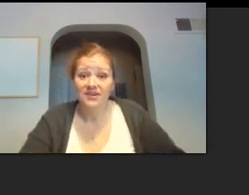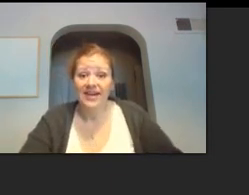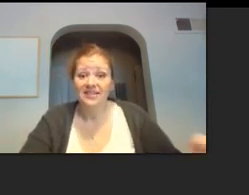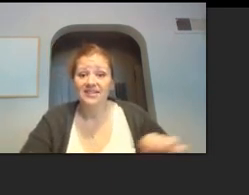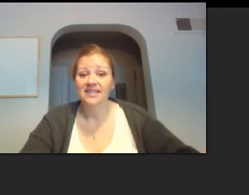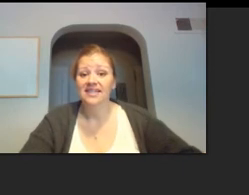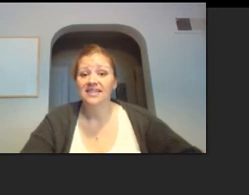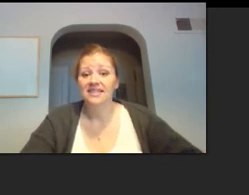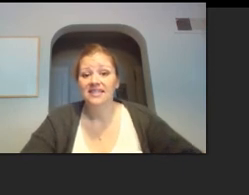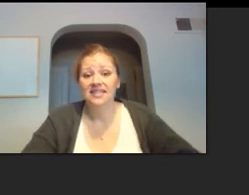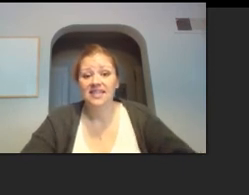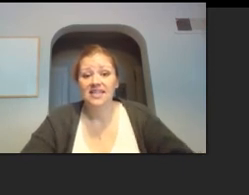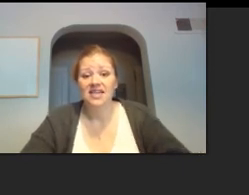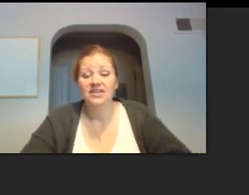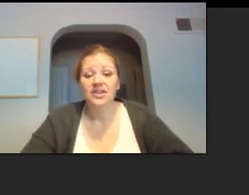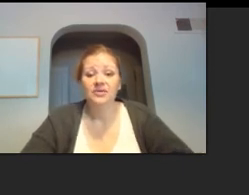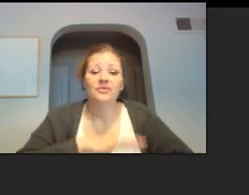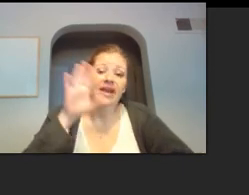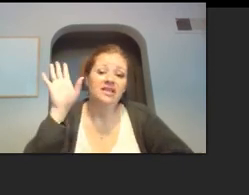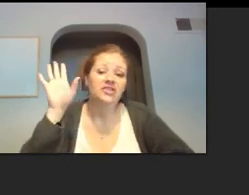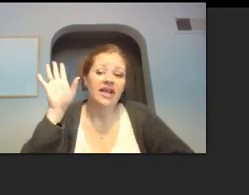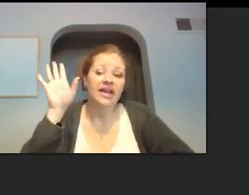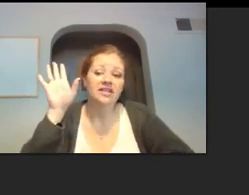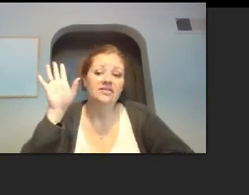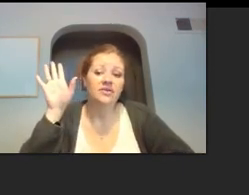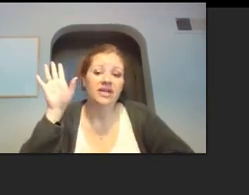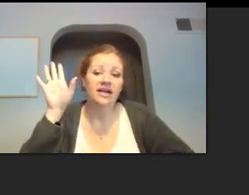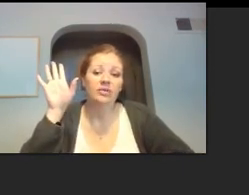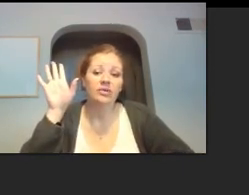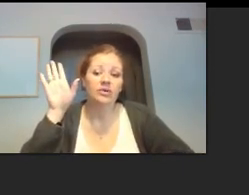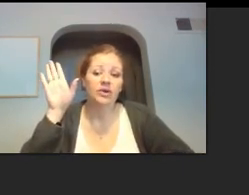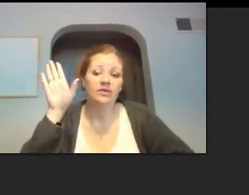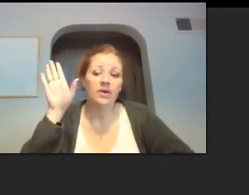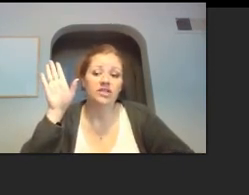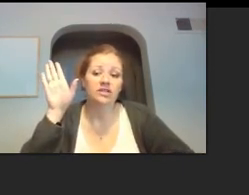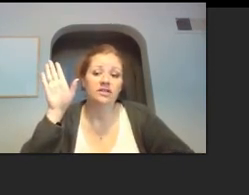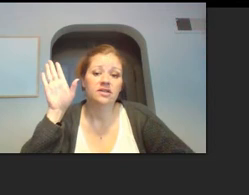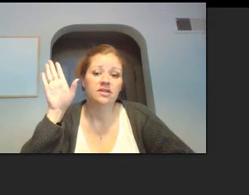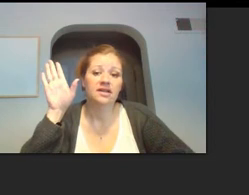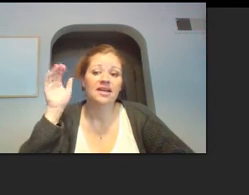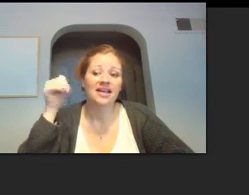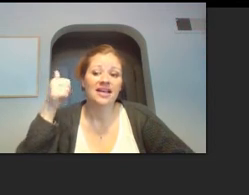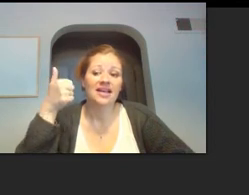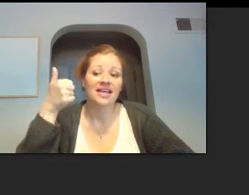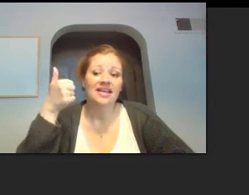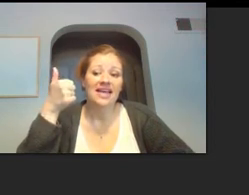There's a right answer on this. Do you raise your hand if you need help or you have a question?